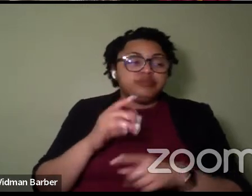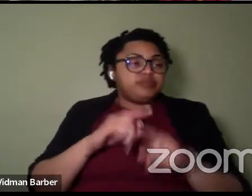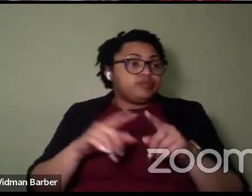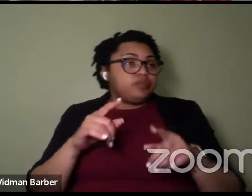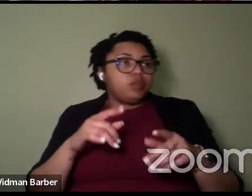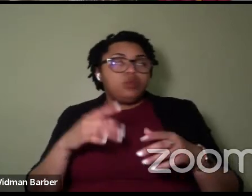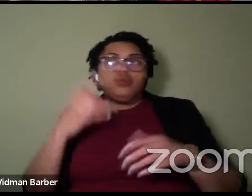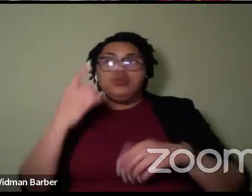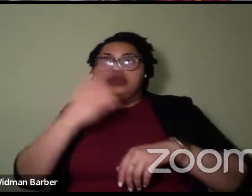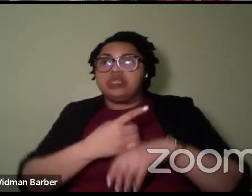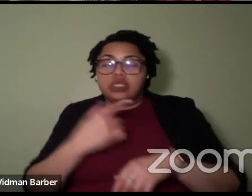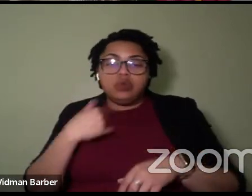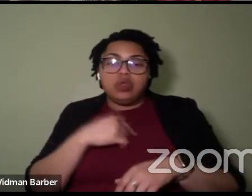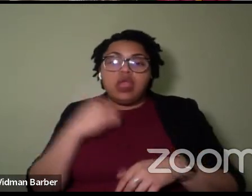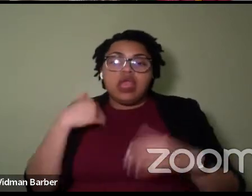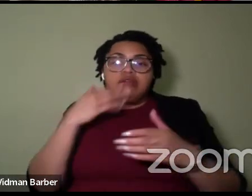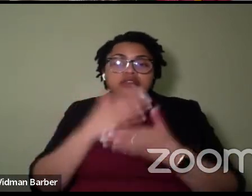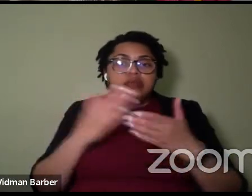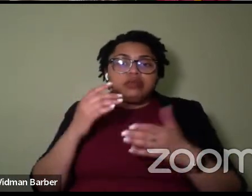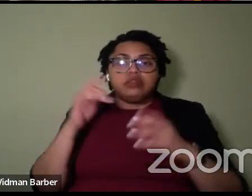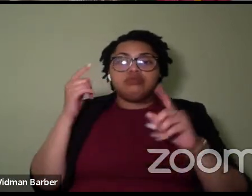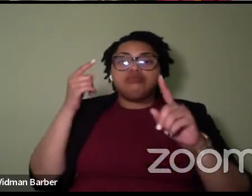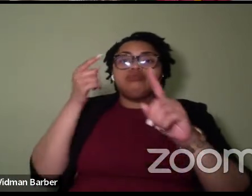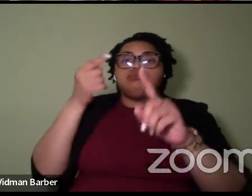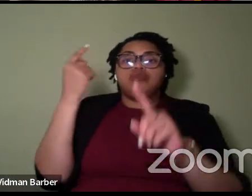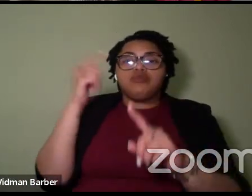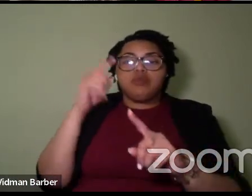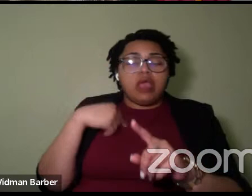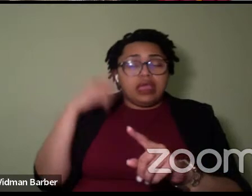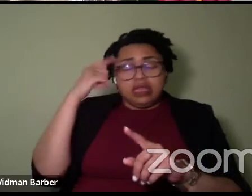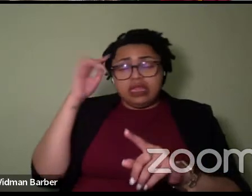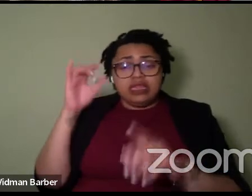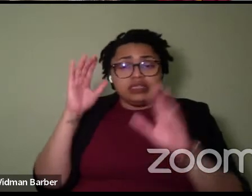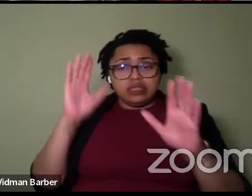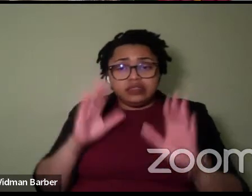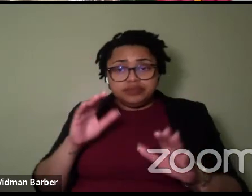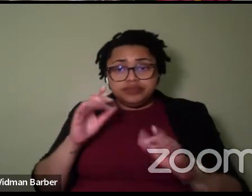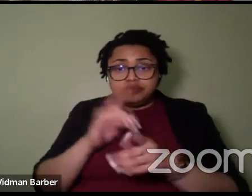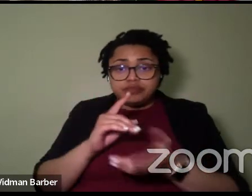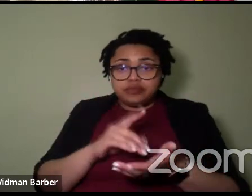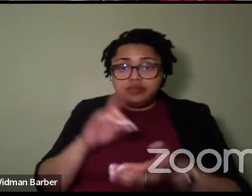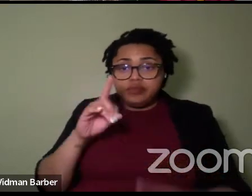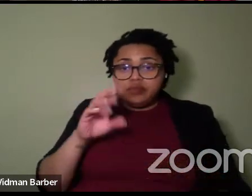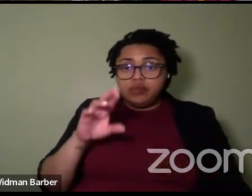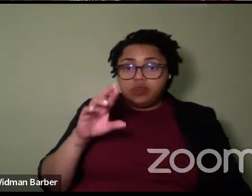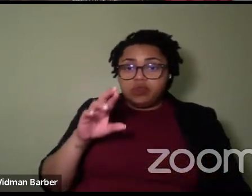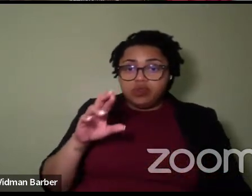have something to dream for? I think that's awesome. Dr. Hernandez, you want to add anything?